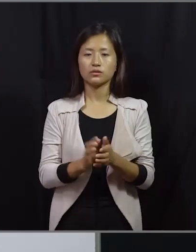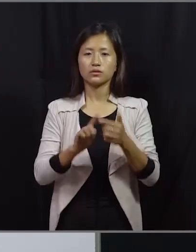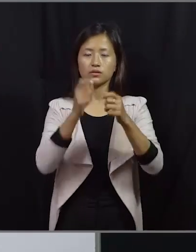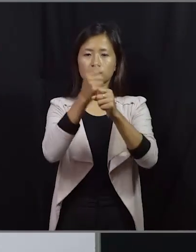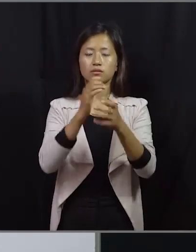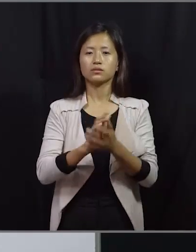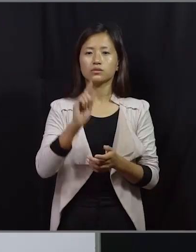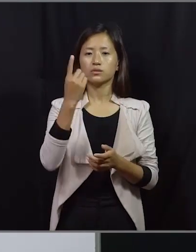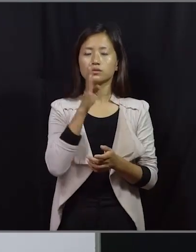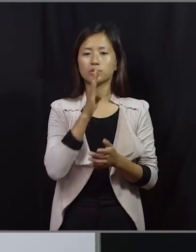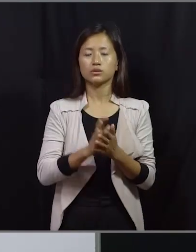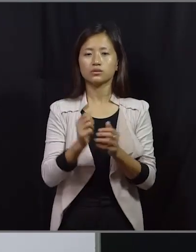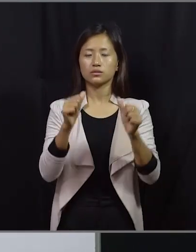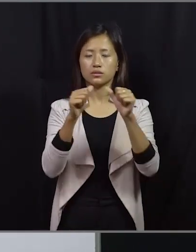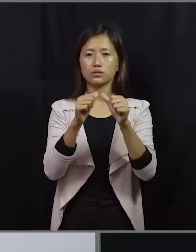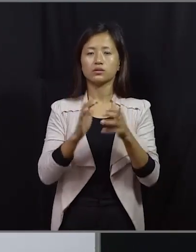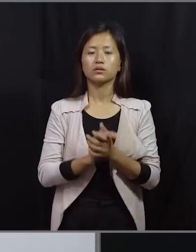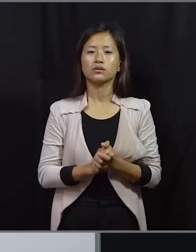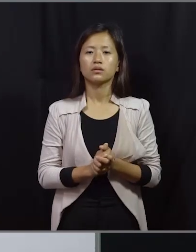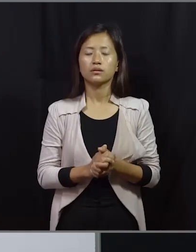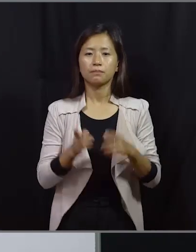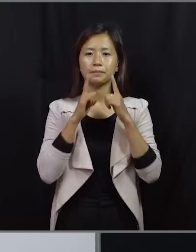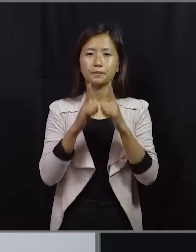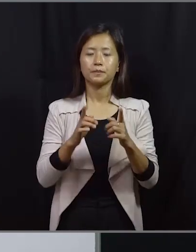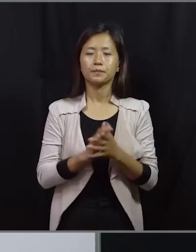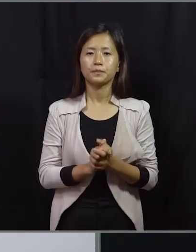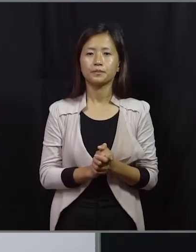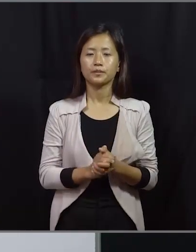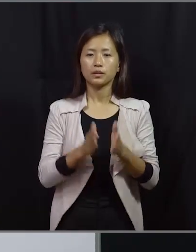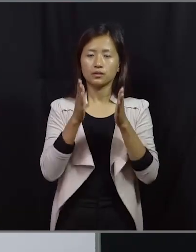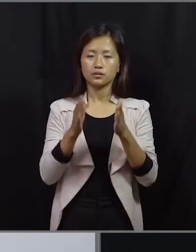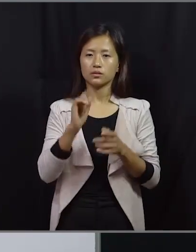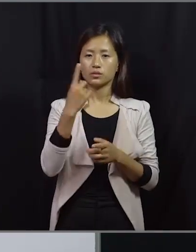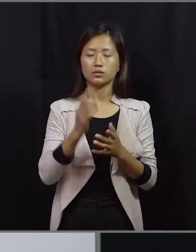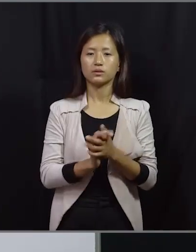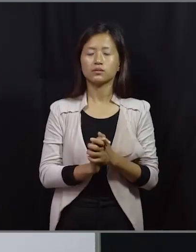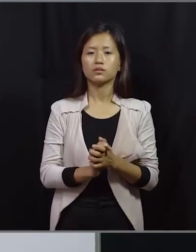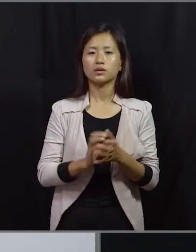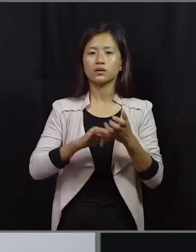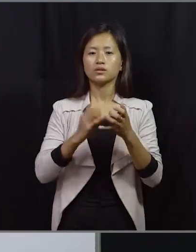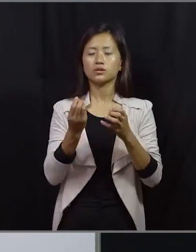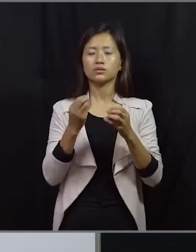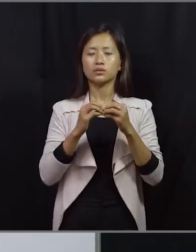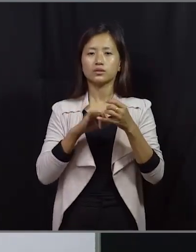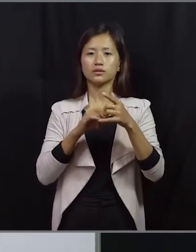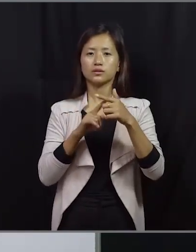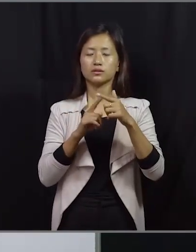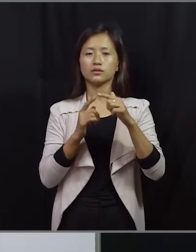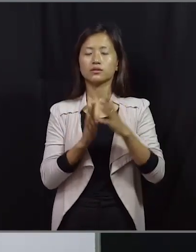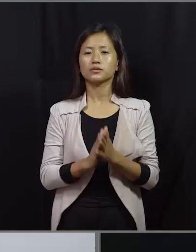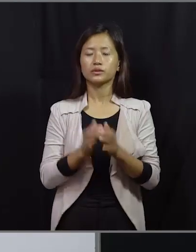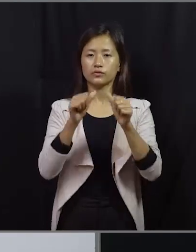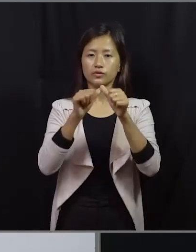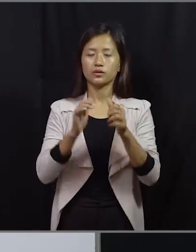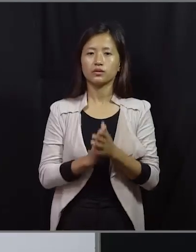example, 1 belongs to A, right? But set 1 subset of A. Hope you understand